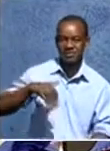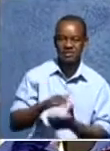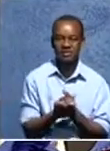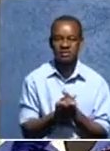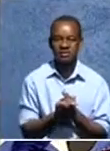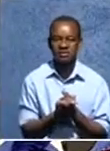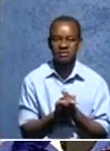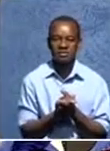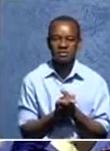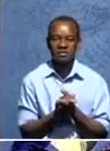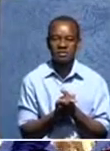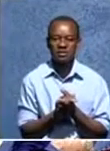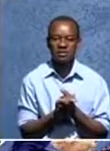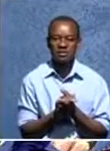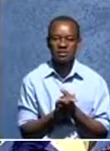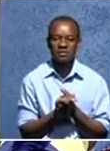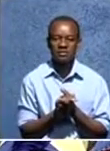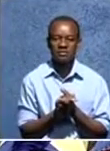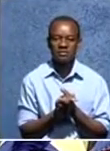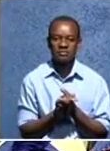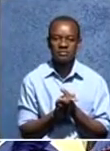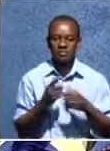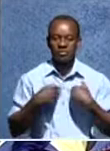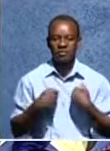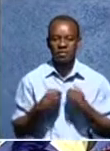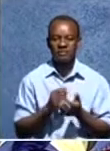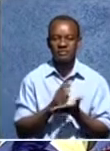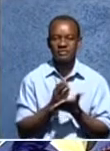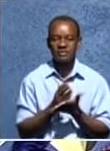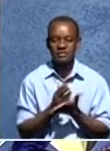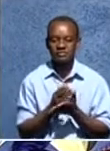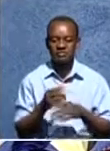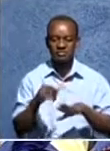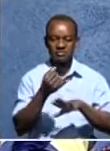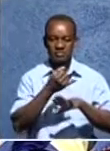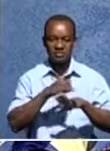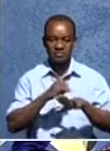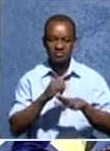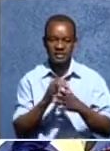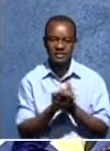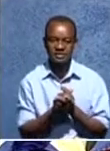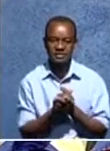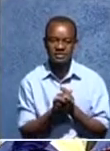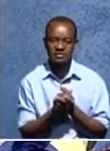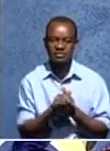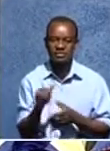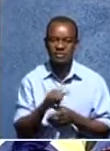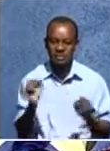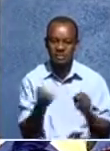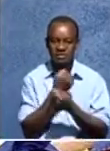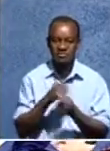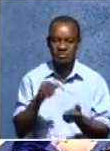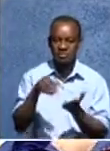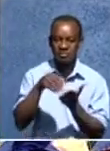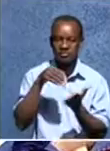many offers on other platforms that can be found that are affordable. That I would like to claim here tonight that there is something for everyone.